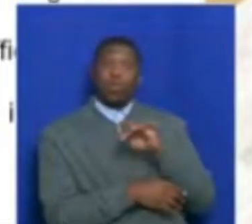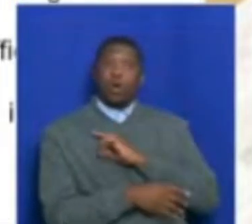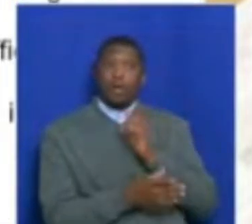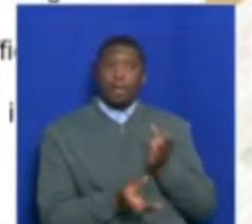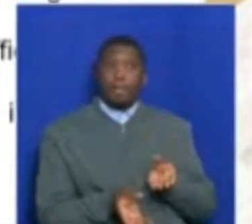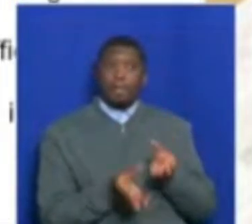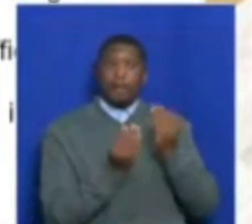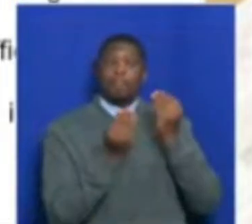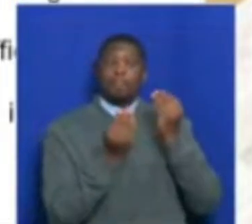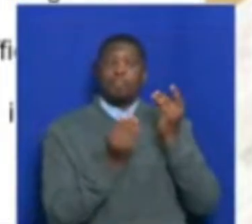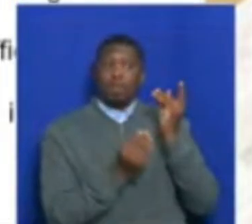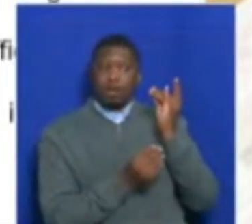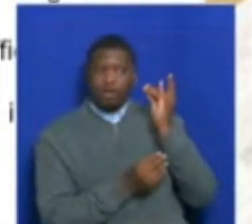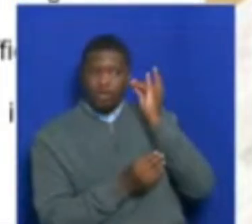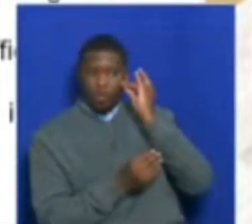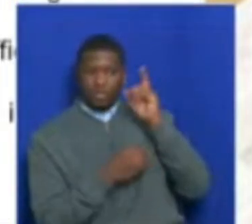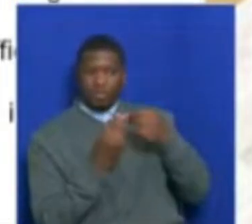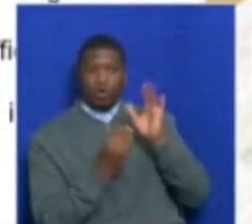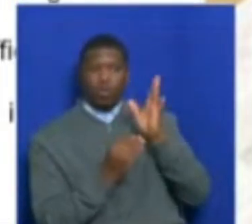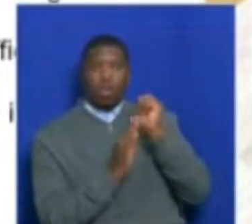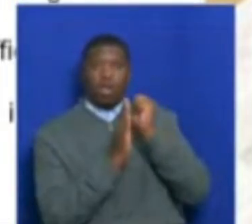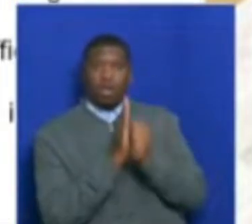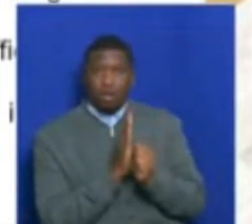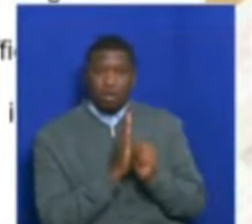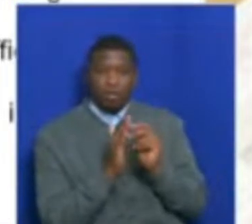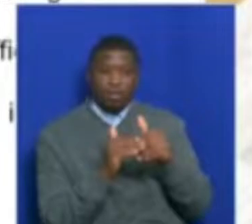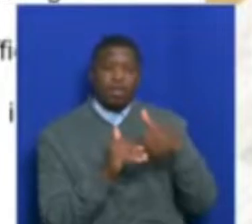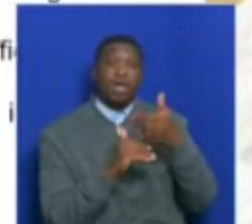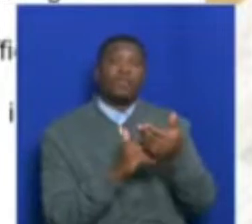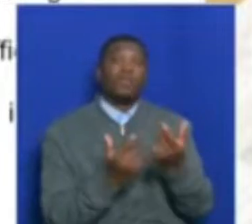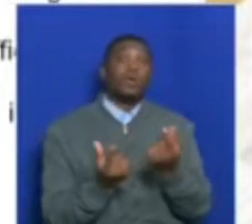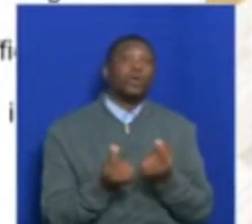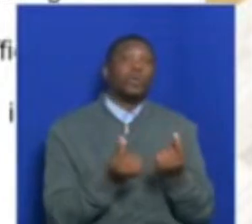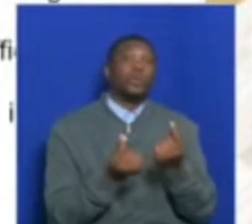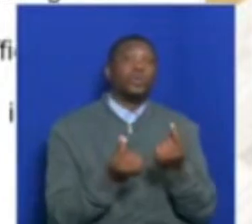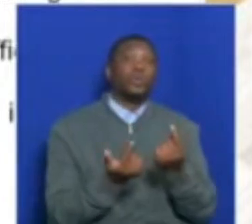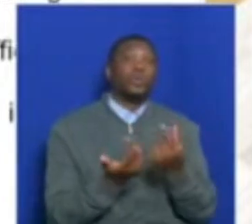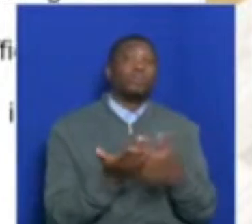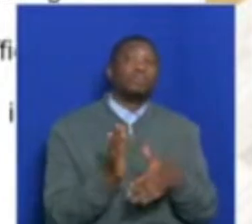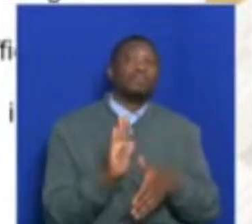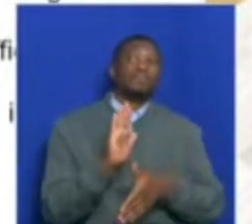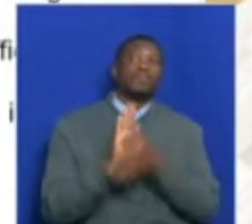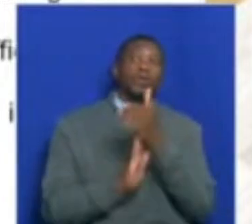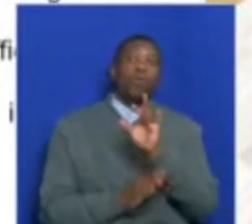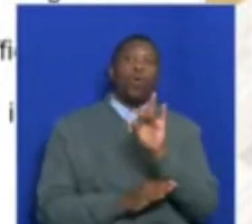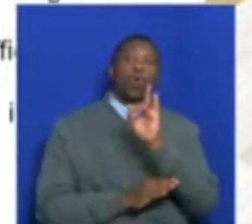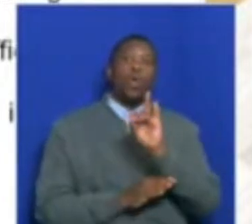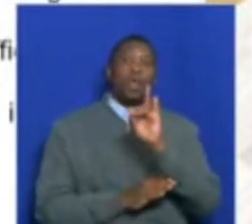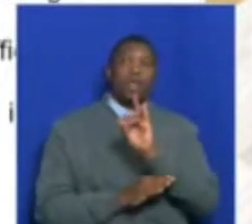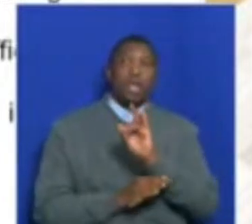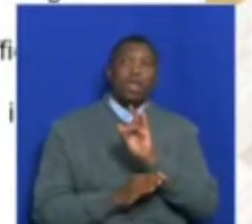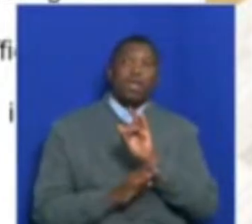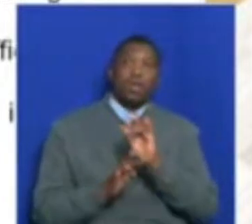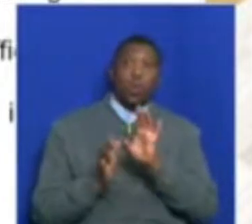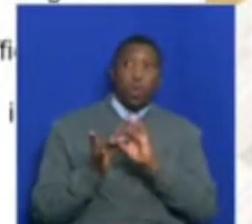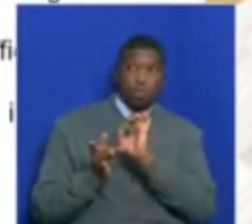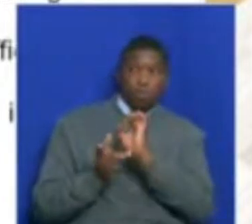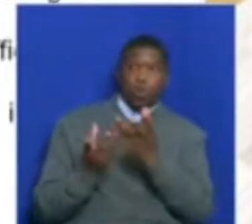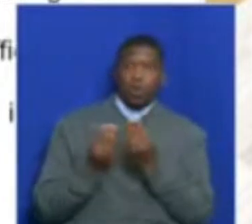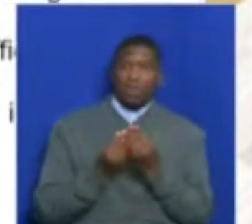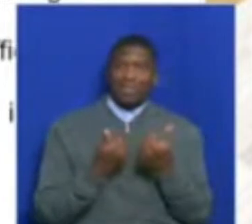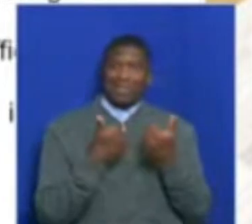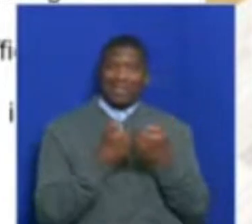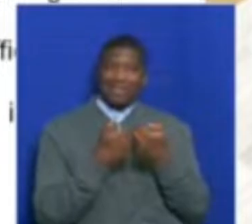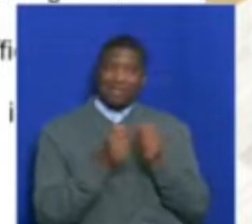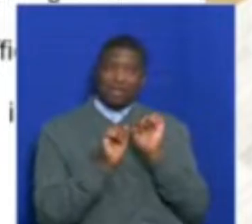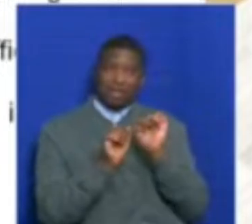He subsequently rented a holiday cottage with his girlfriend. The members allege that they received